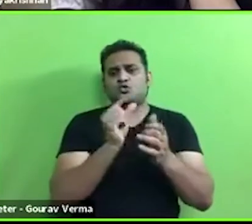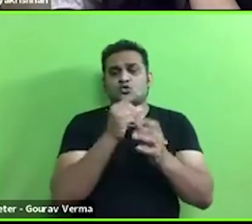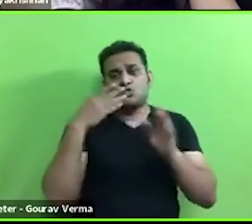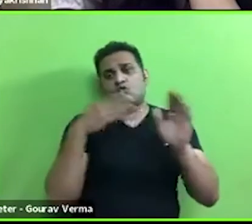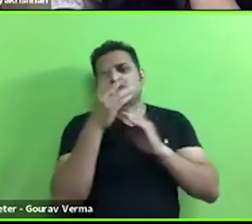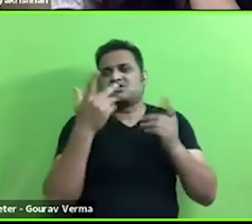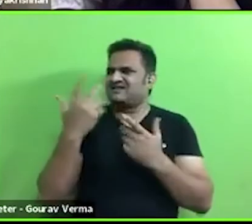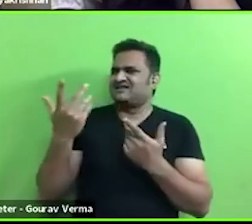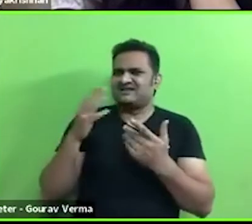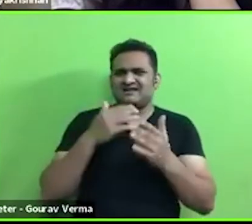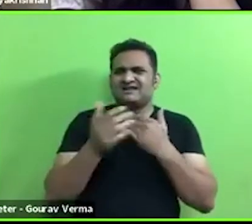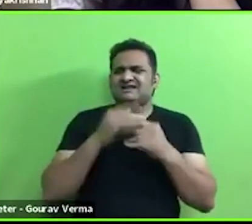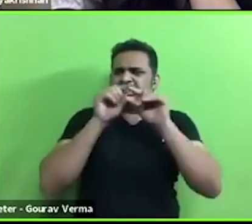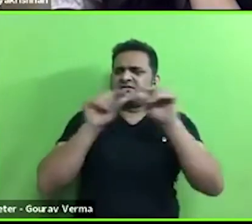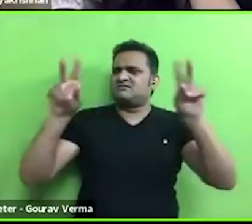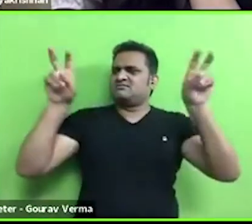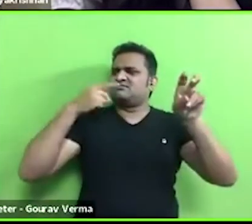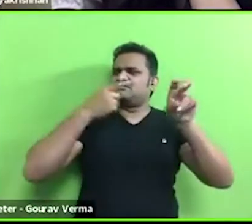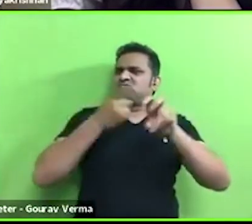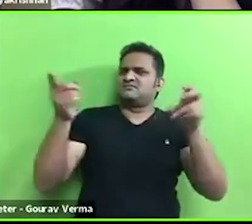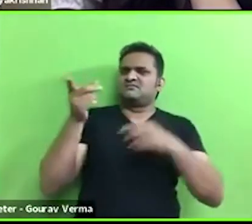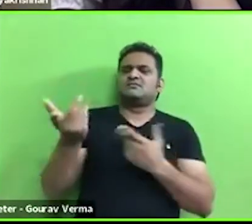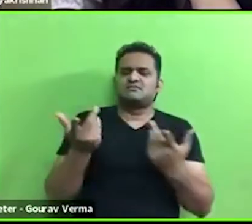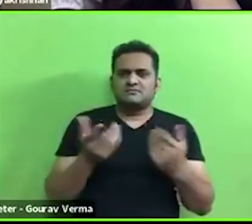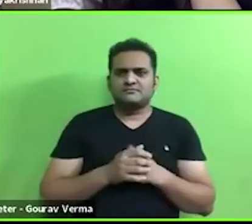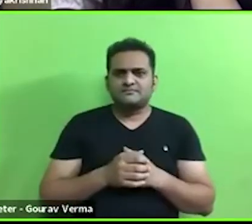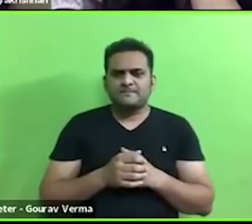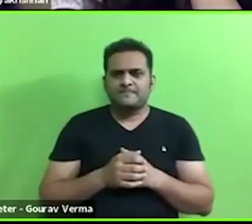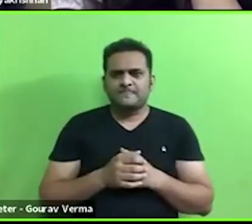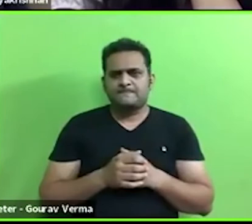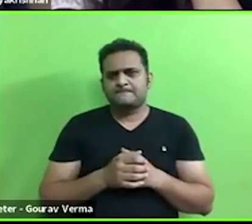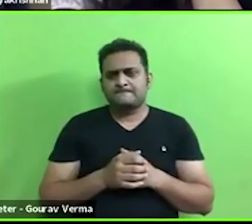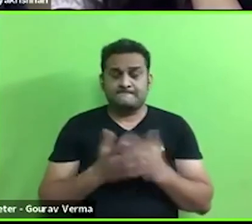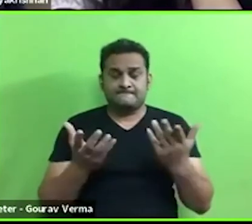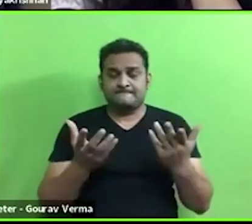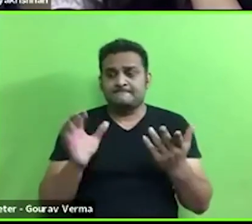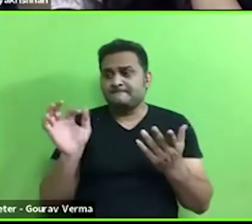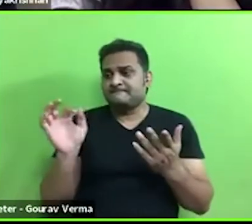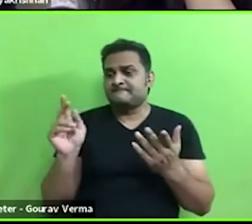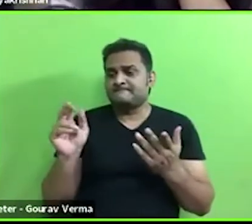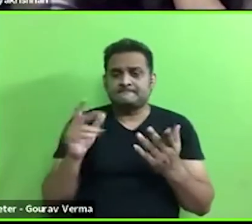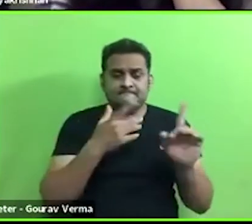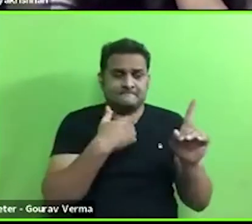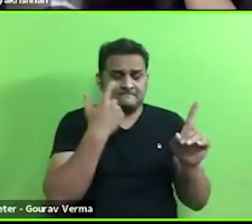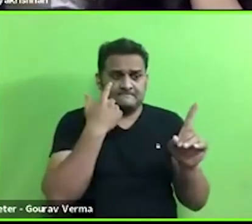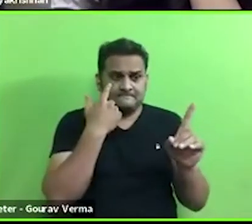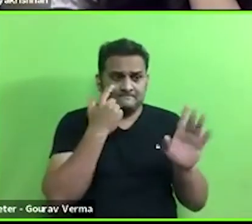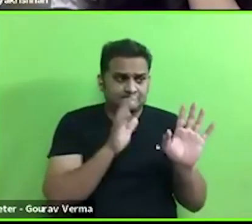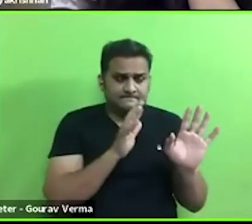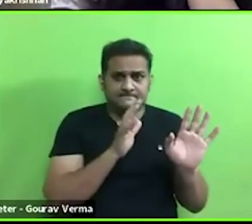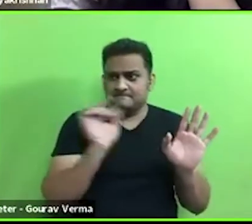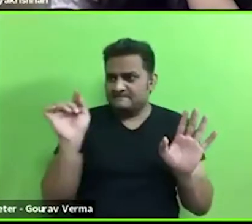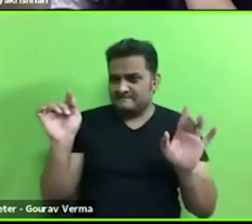is that even a statement being made? You know, why? Okay, So I think, you know, I'm going to